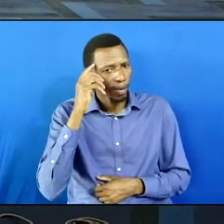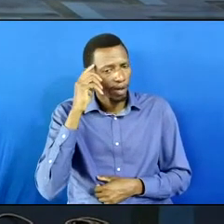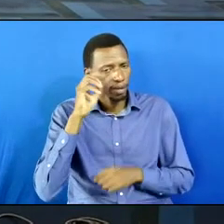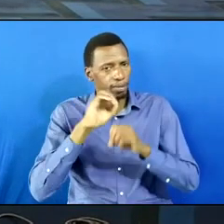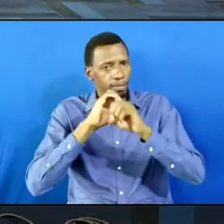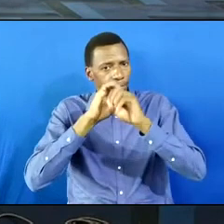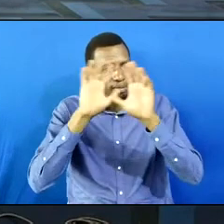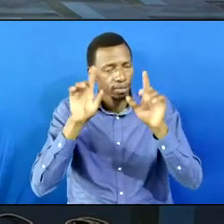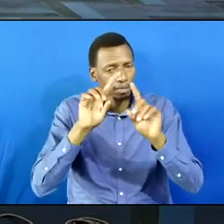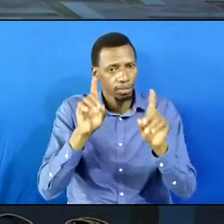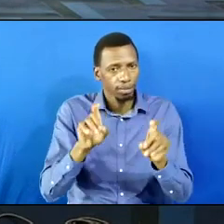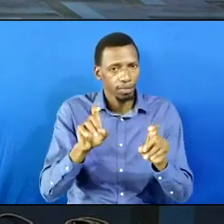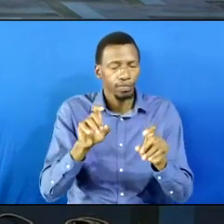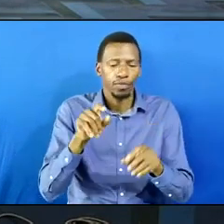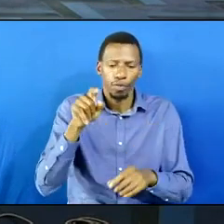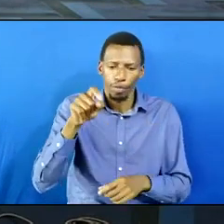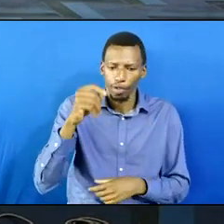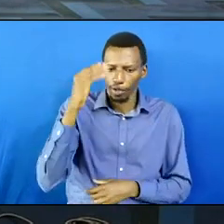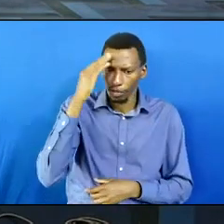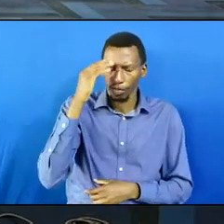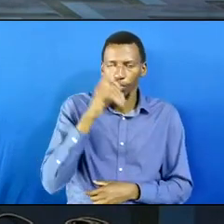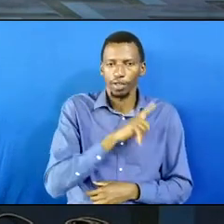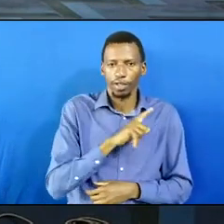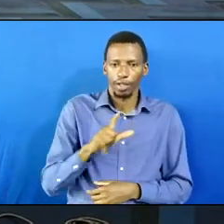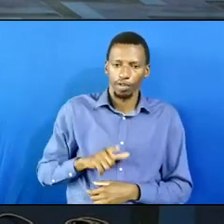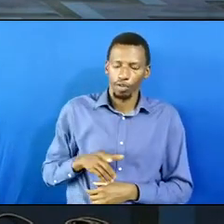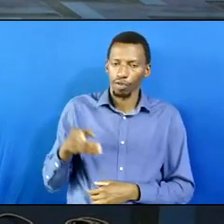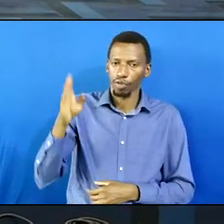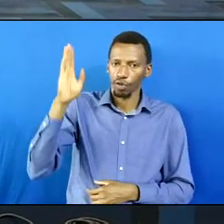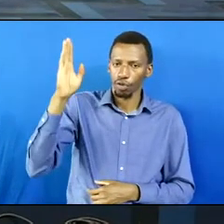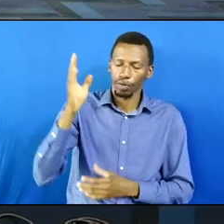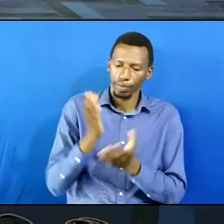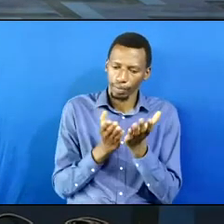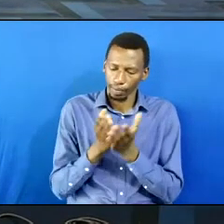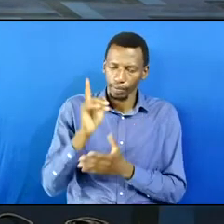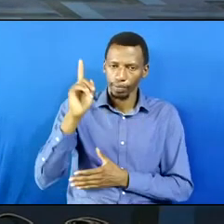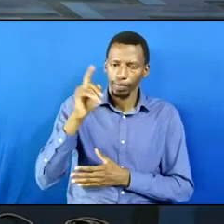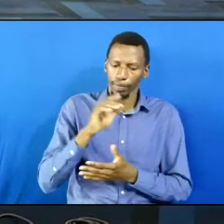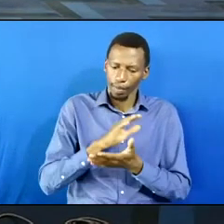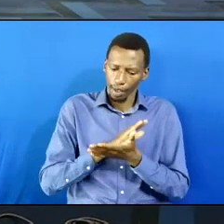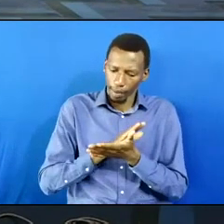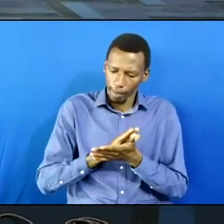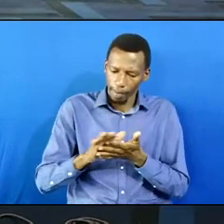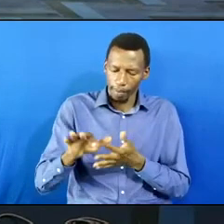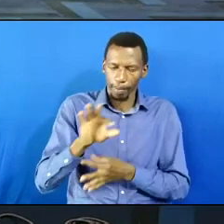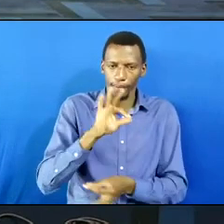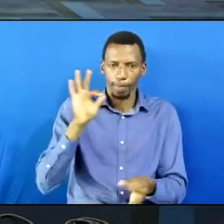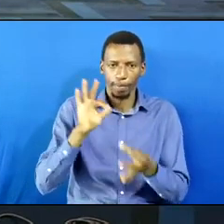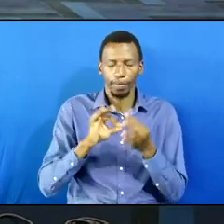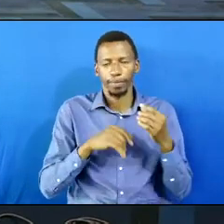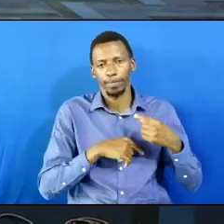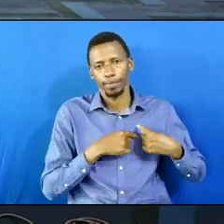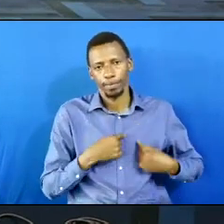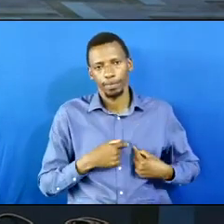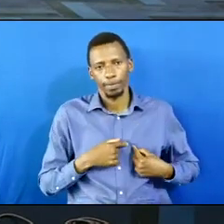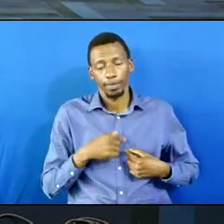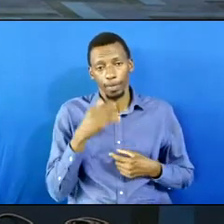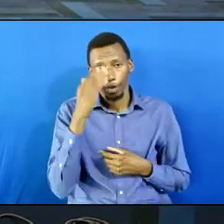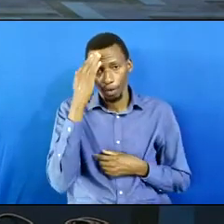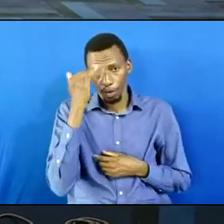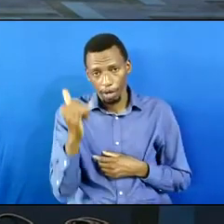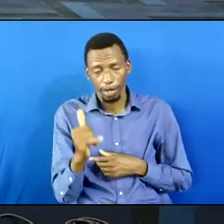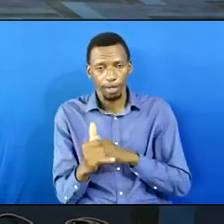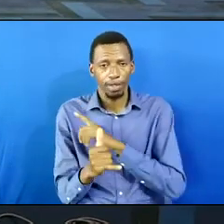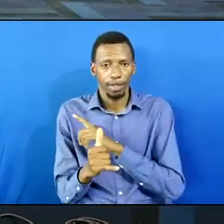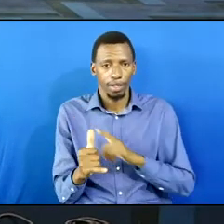father, and serve him with a perfect heart and with a willing mind, for the